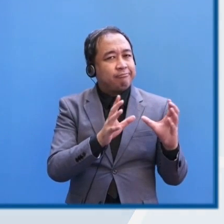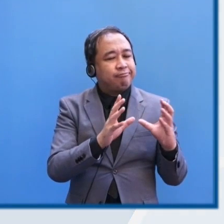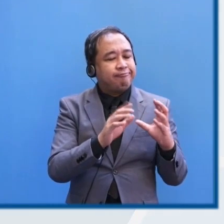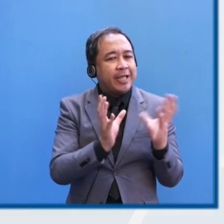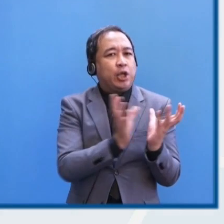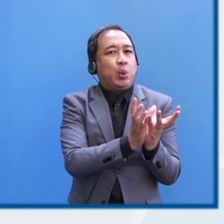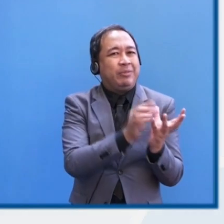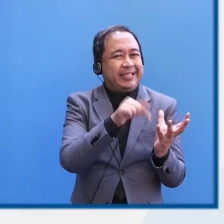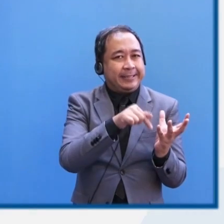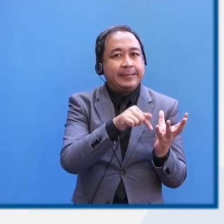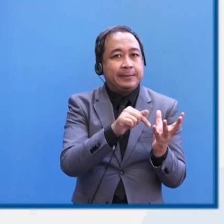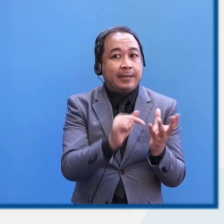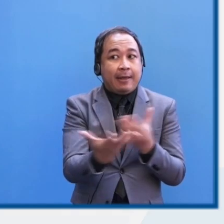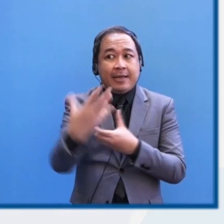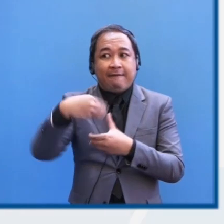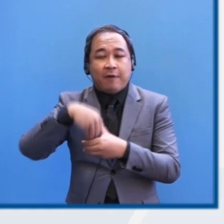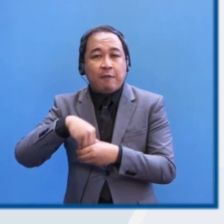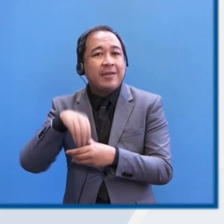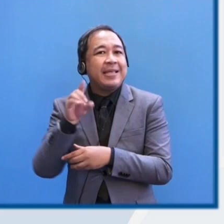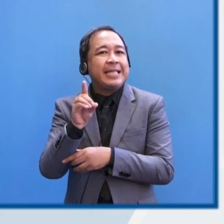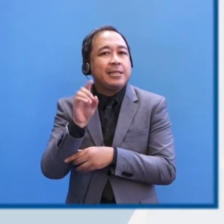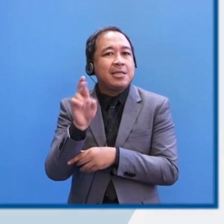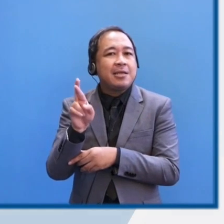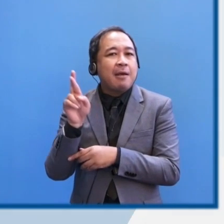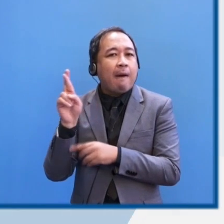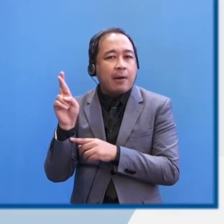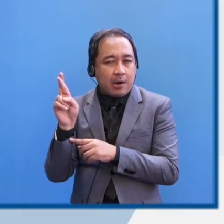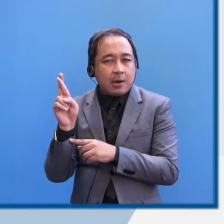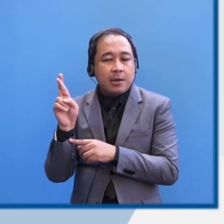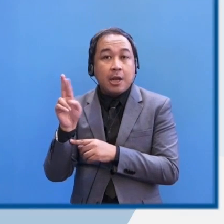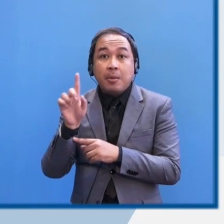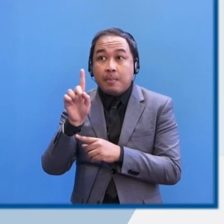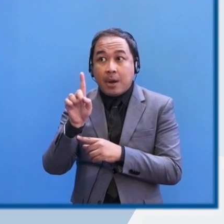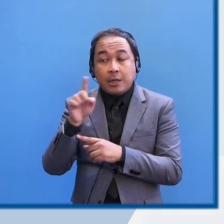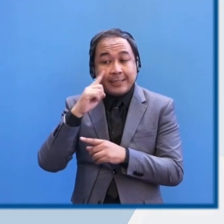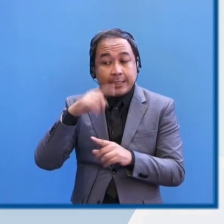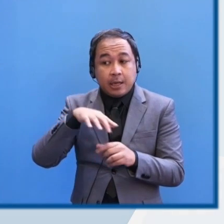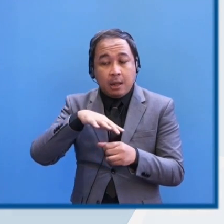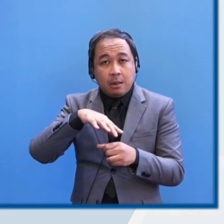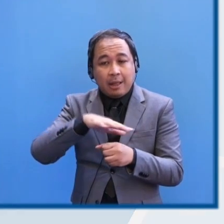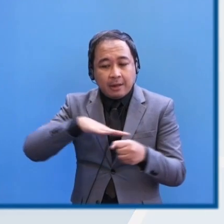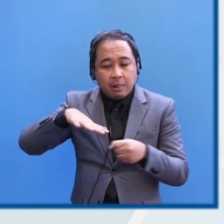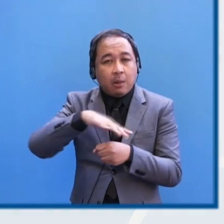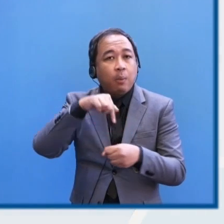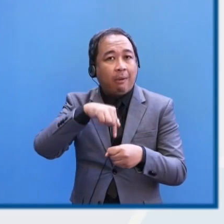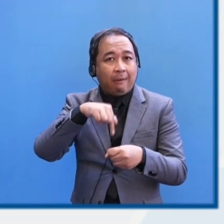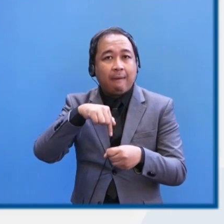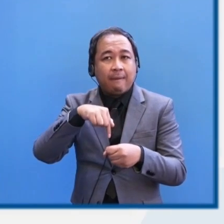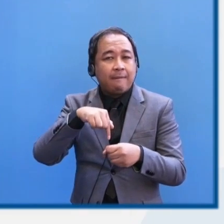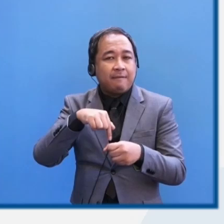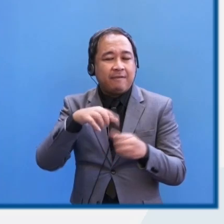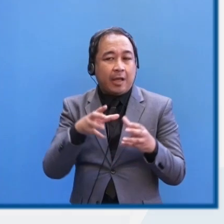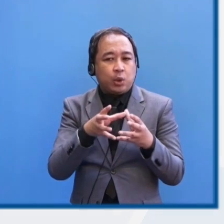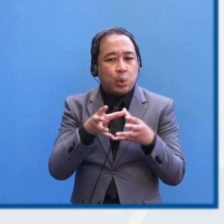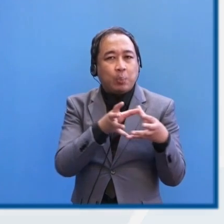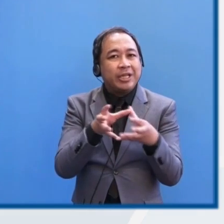a disaster risk reduction, then what matters at the local level is integration. So the community's perspective is integrated into